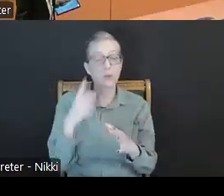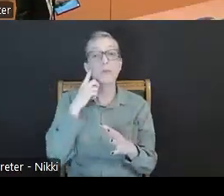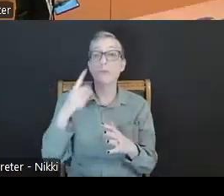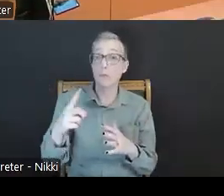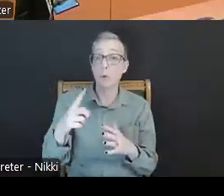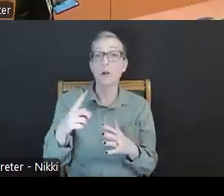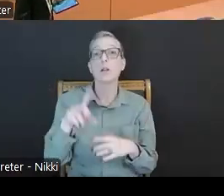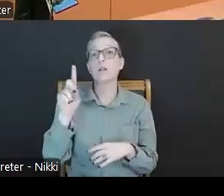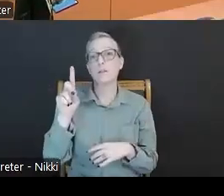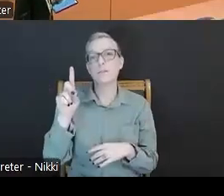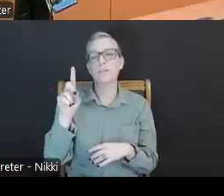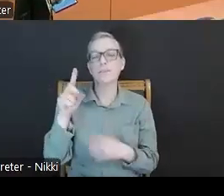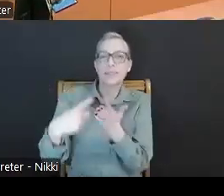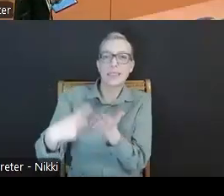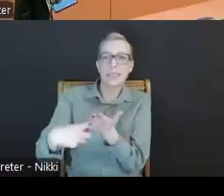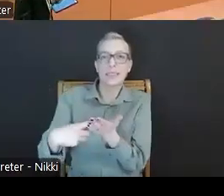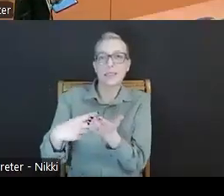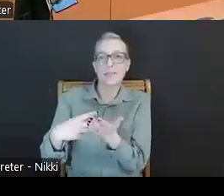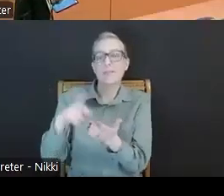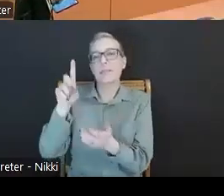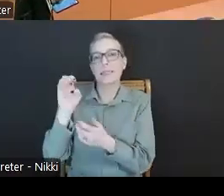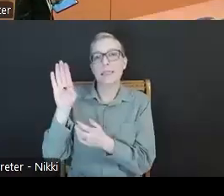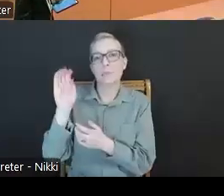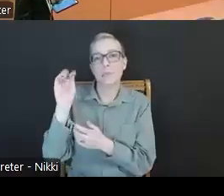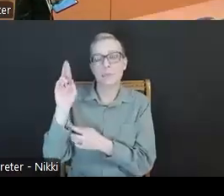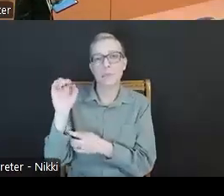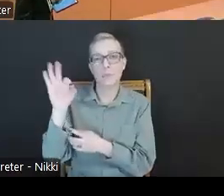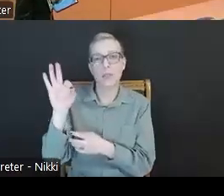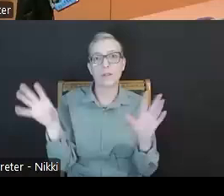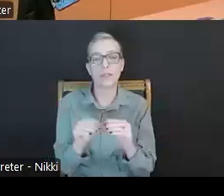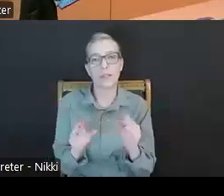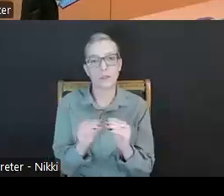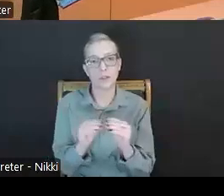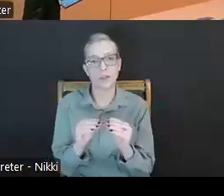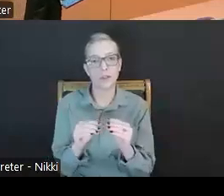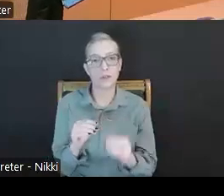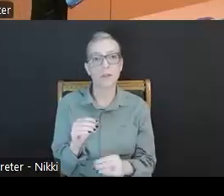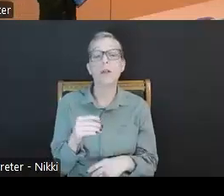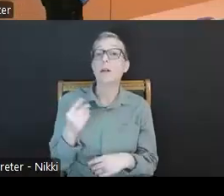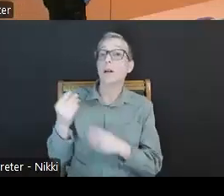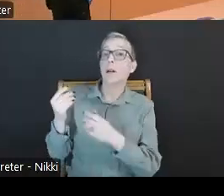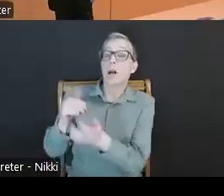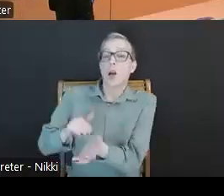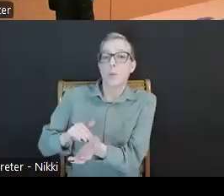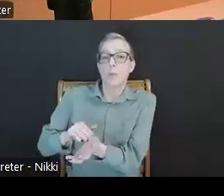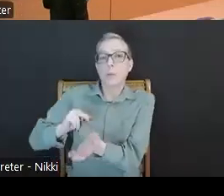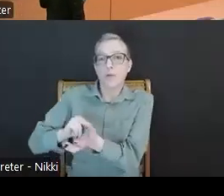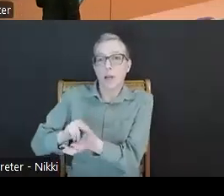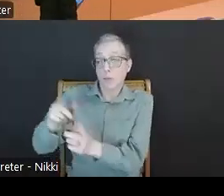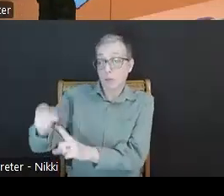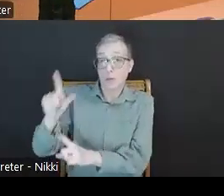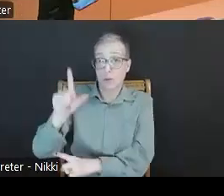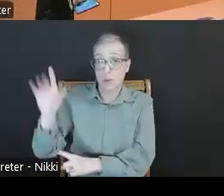that could happen, like a more collaborative effort, because like providers at Lazos Fuertes are experts in mental health,